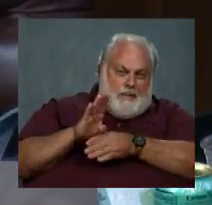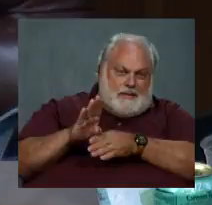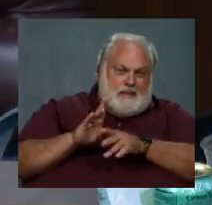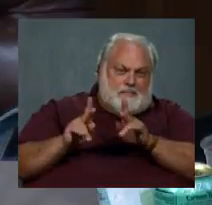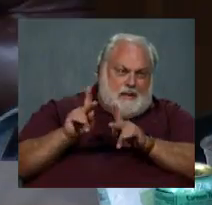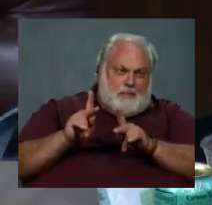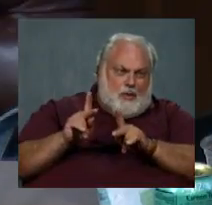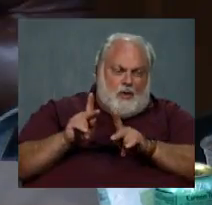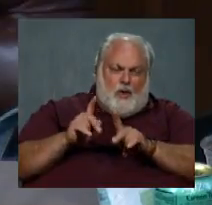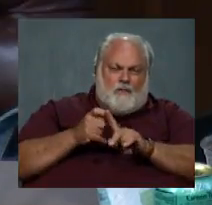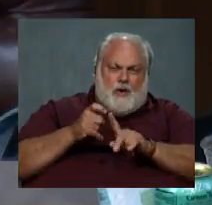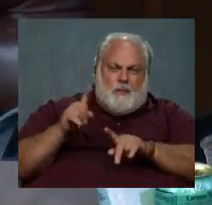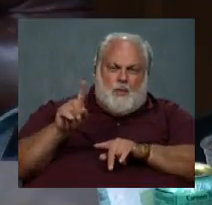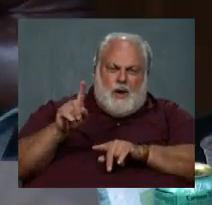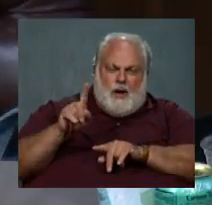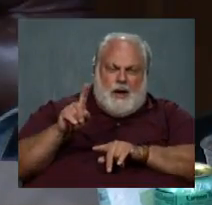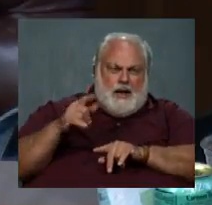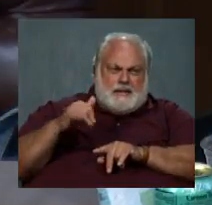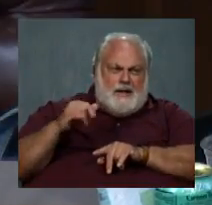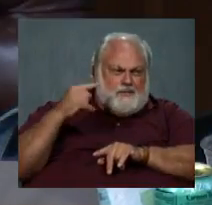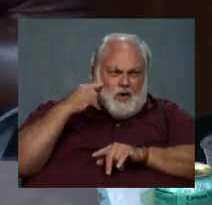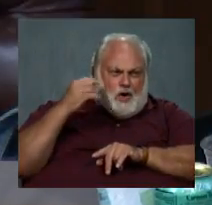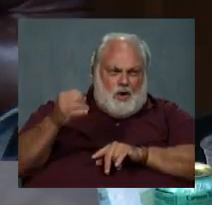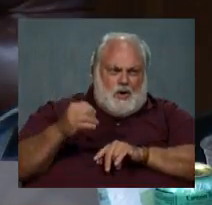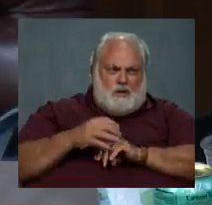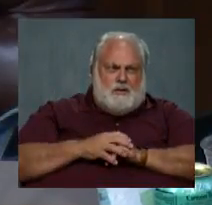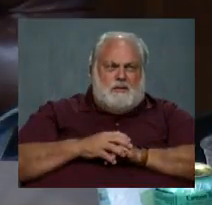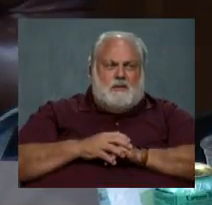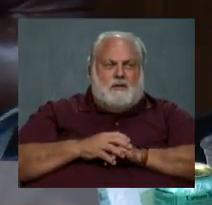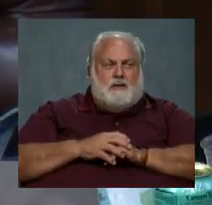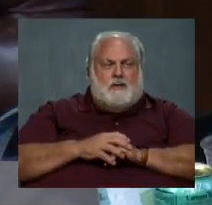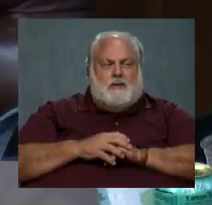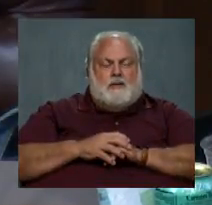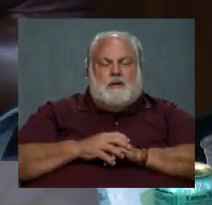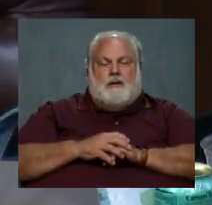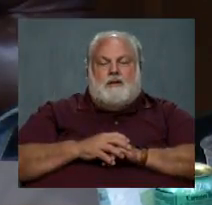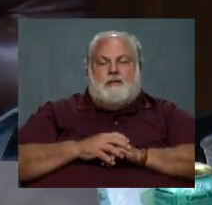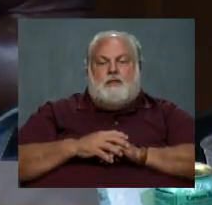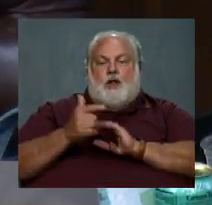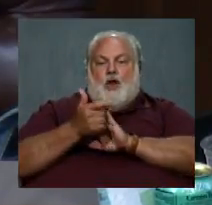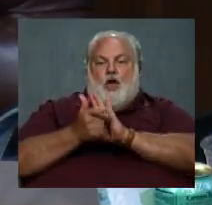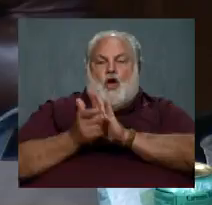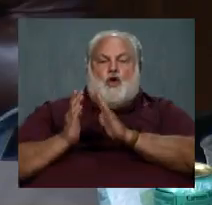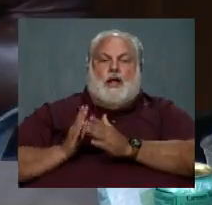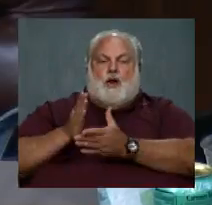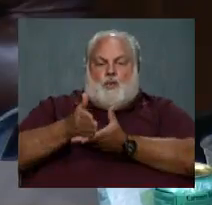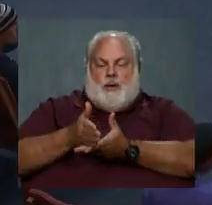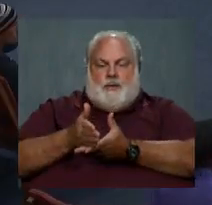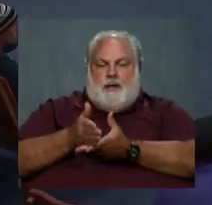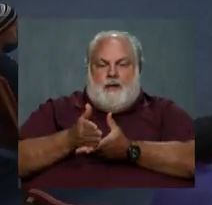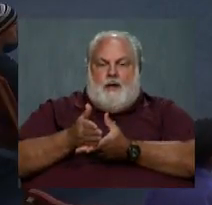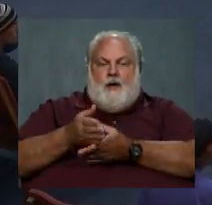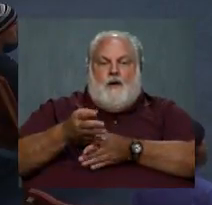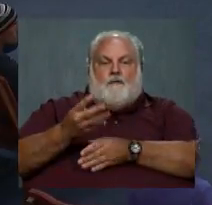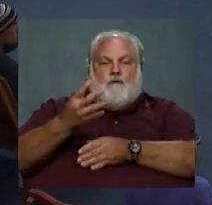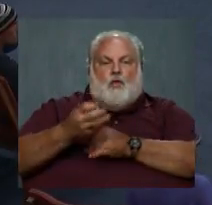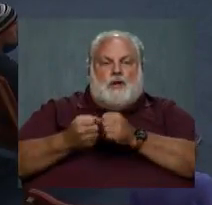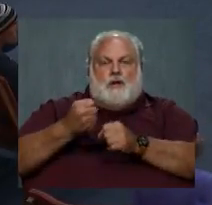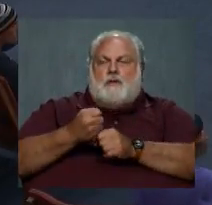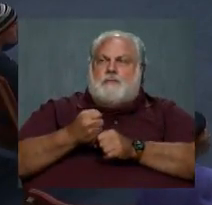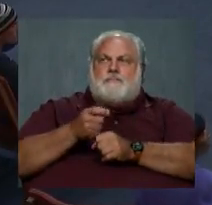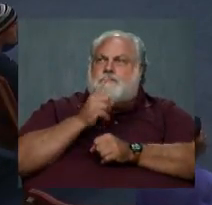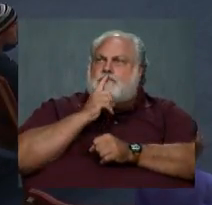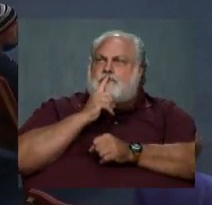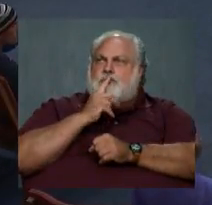I mean, where'd they come from? I'm still not heard. Director Richardson, about 4 or 5 years, 2 or